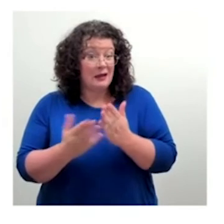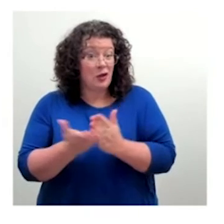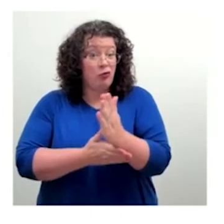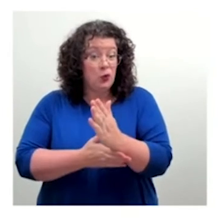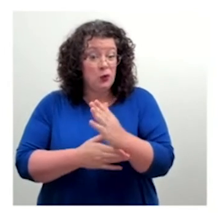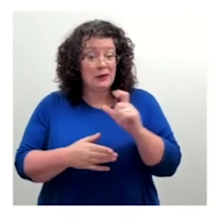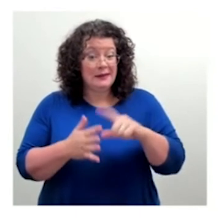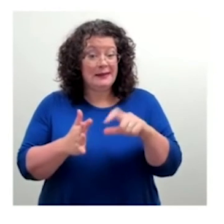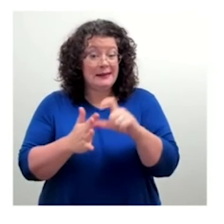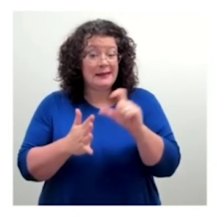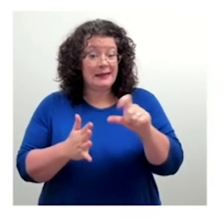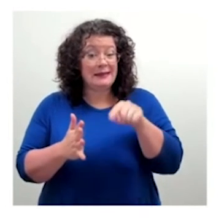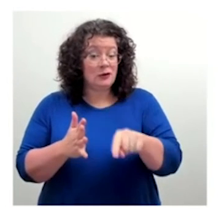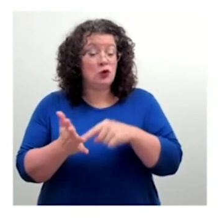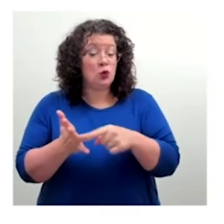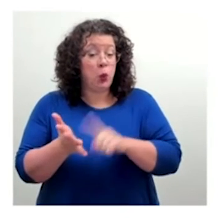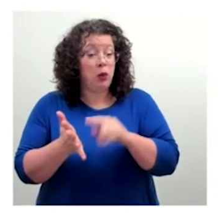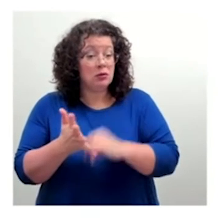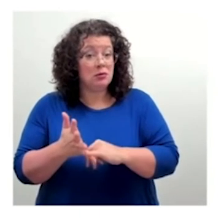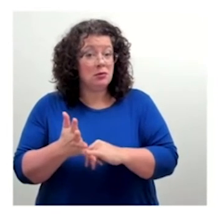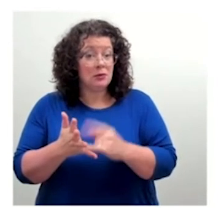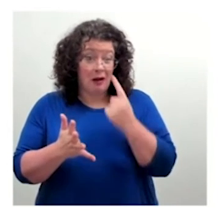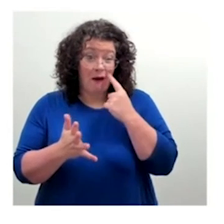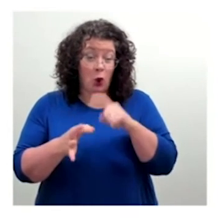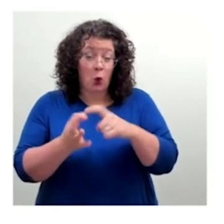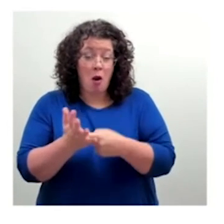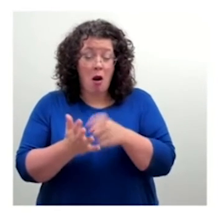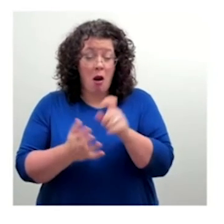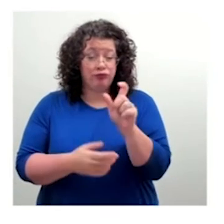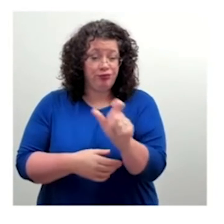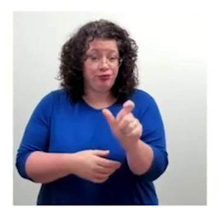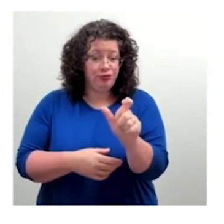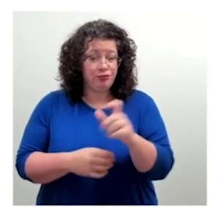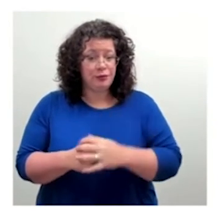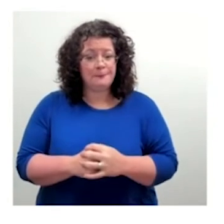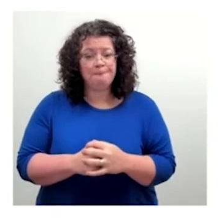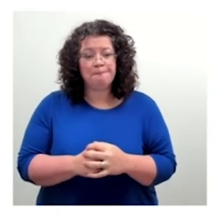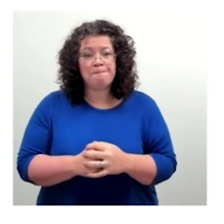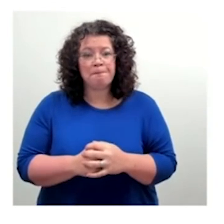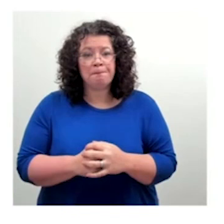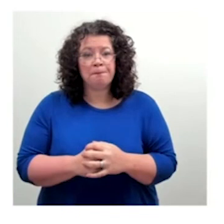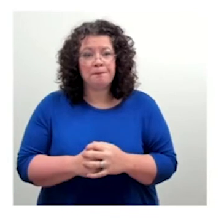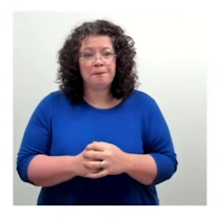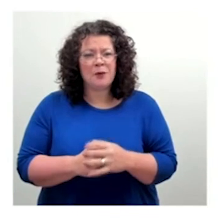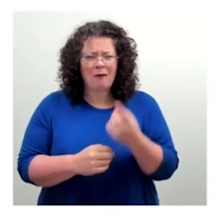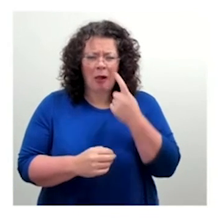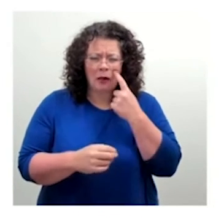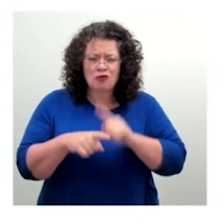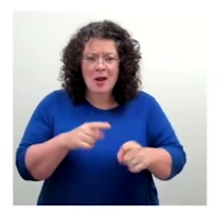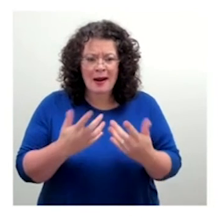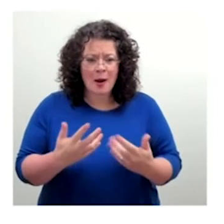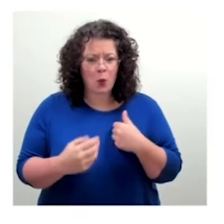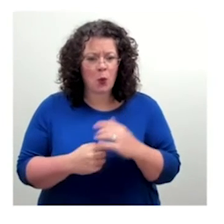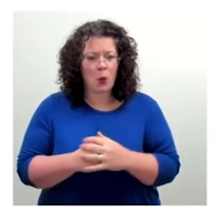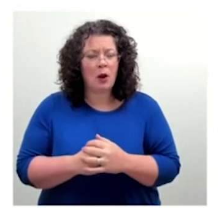going to have a quick go at it. So if I flip onto my browser and flip onto the Clarify website, I can